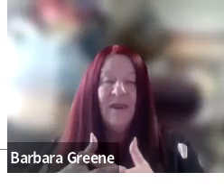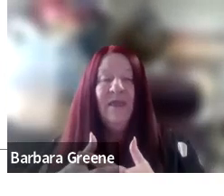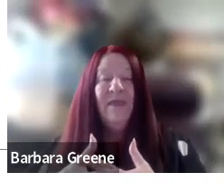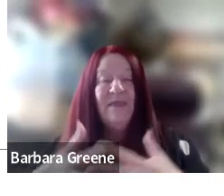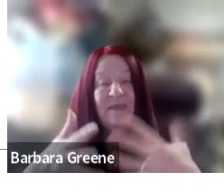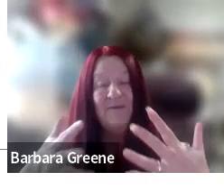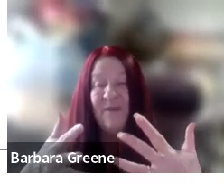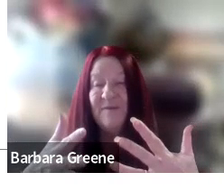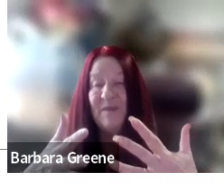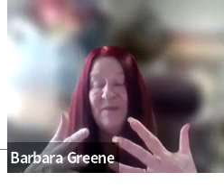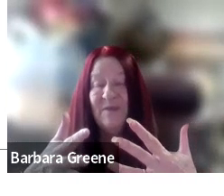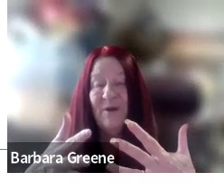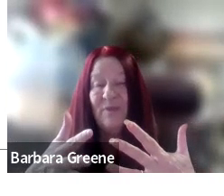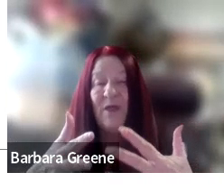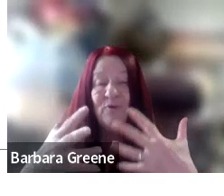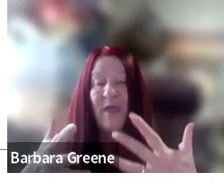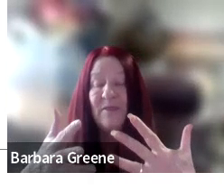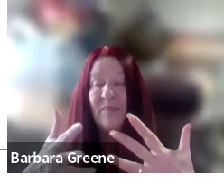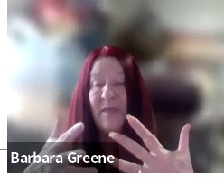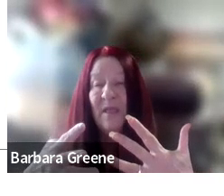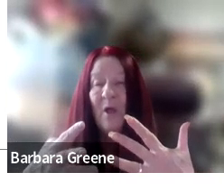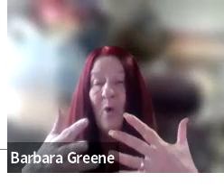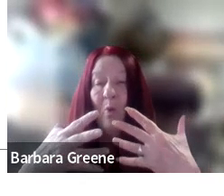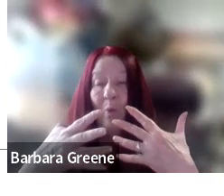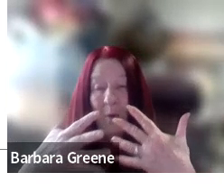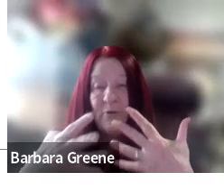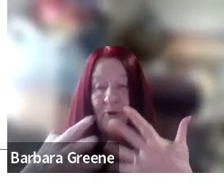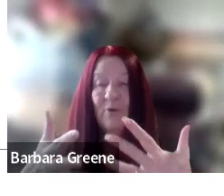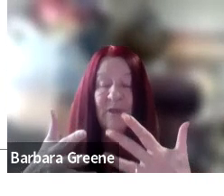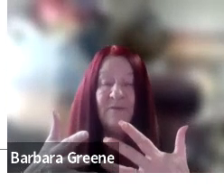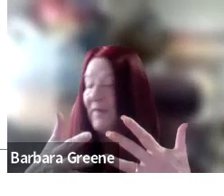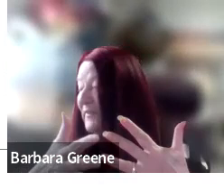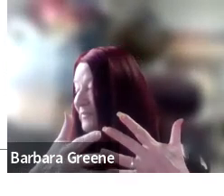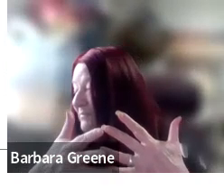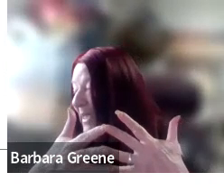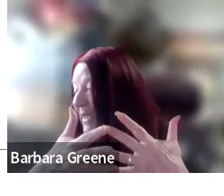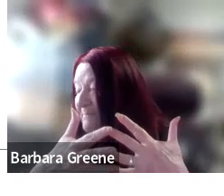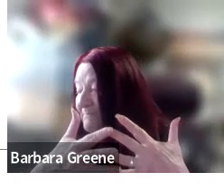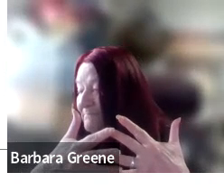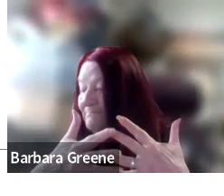feels and kind of gives us the understanding that what we're doing is